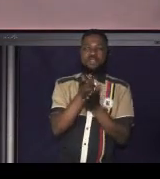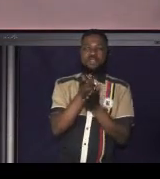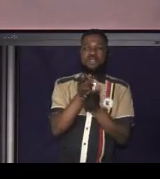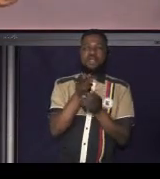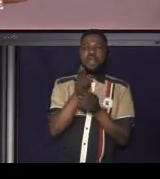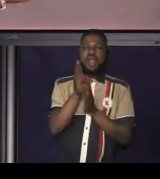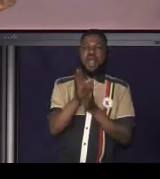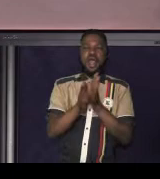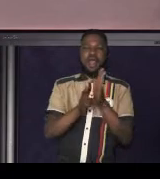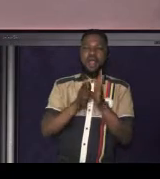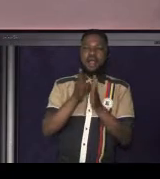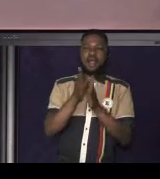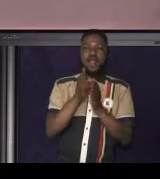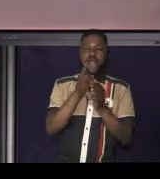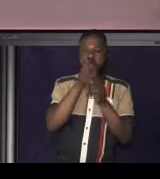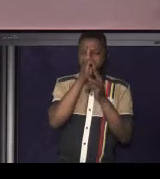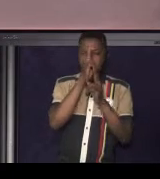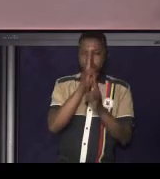honest,